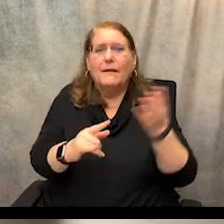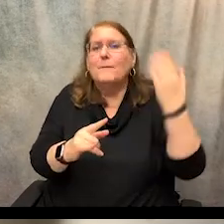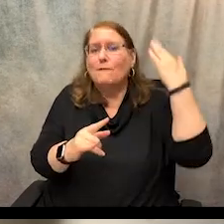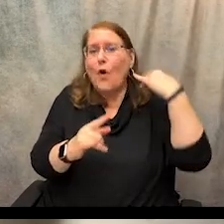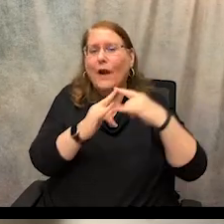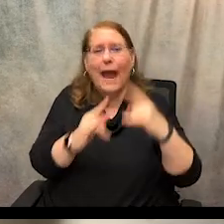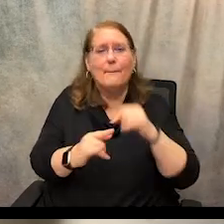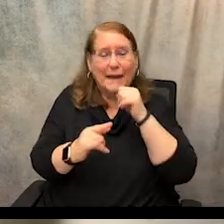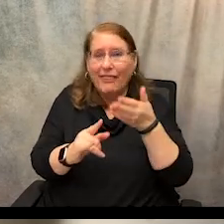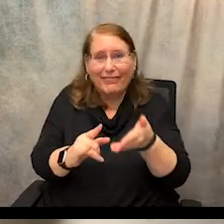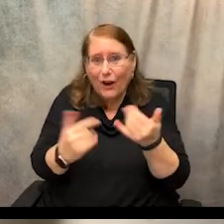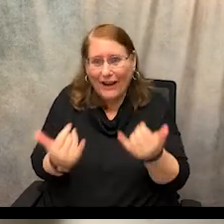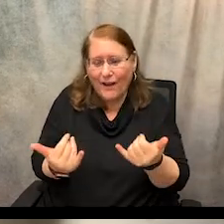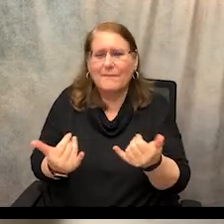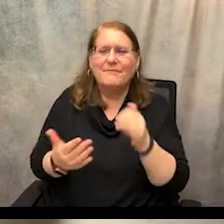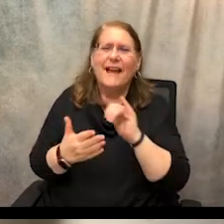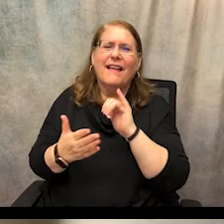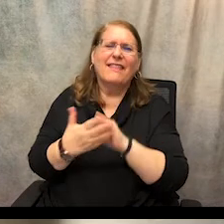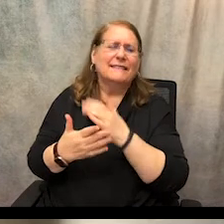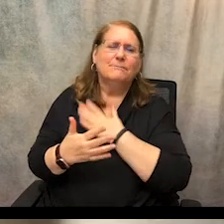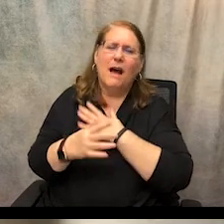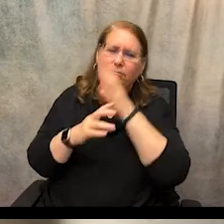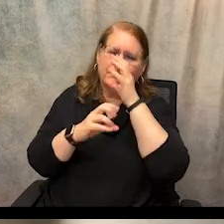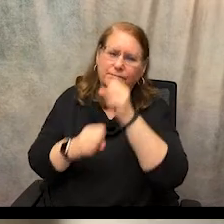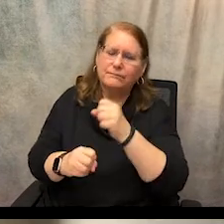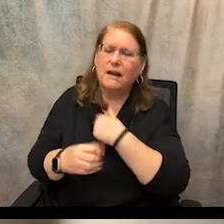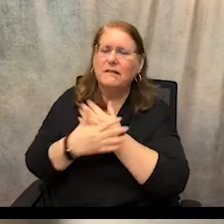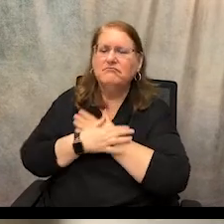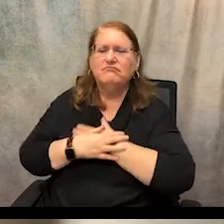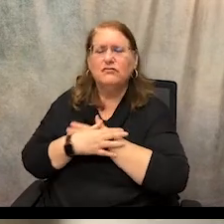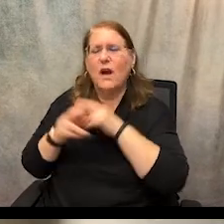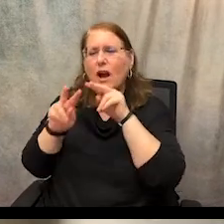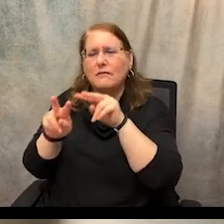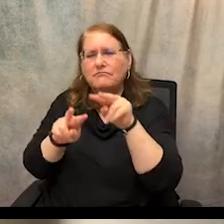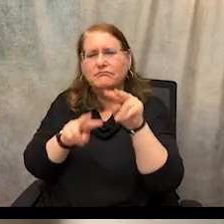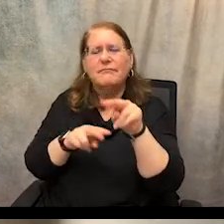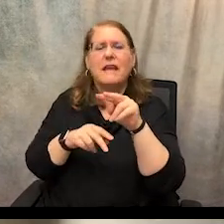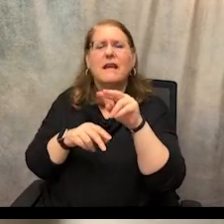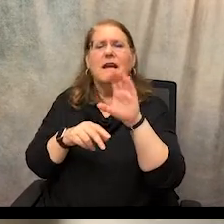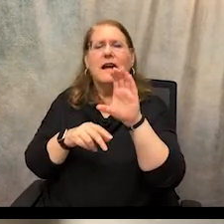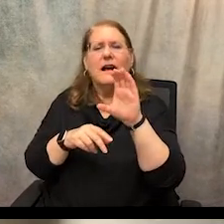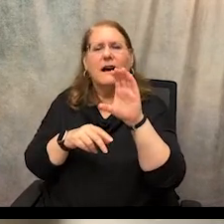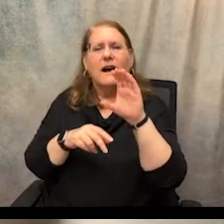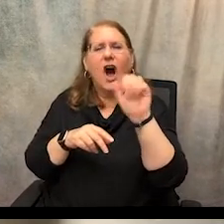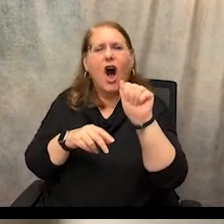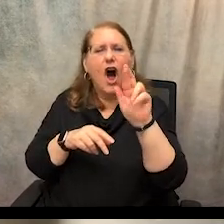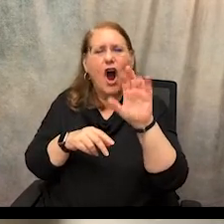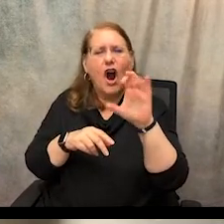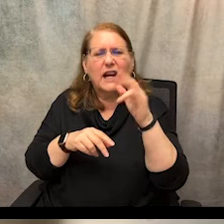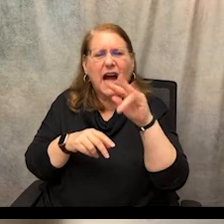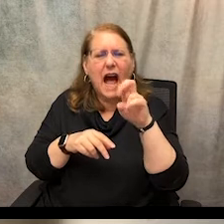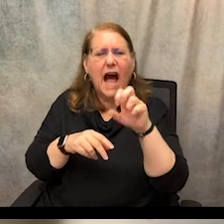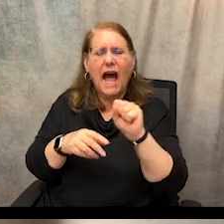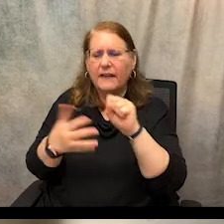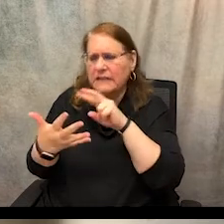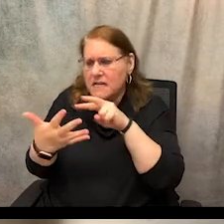sort of like my thing. I love going into archives. I love tracking down photos and piecing